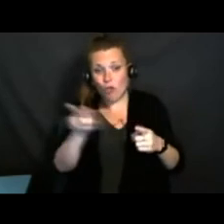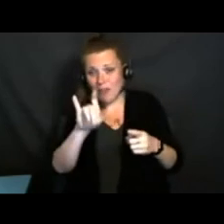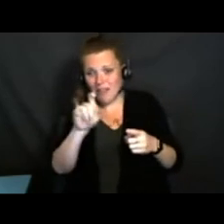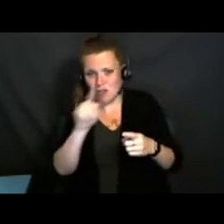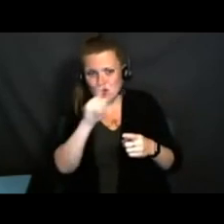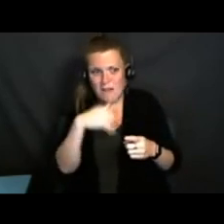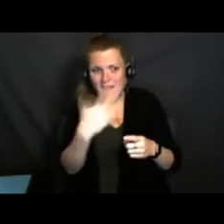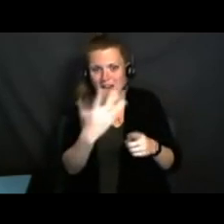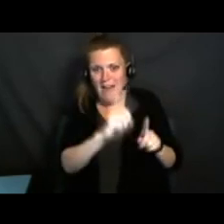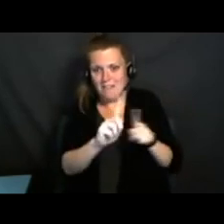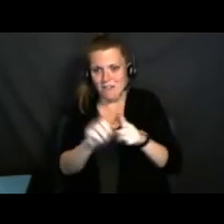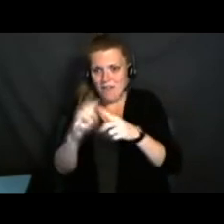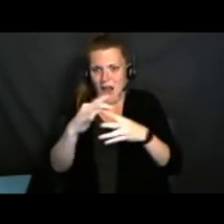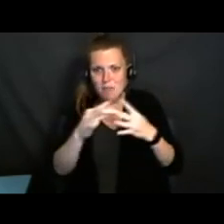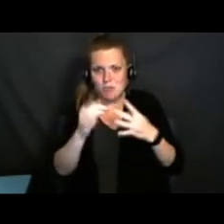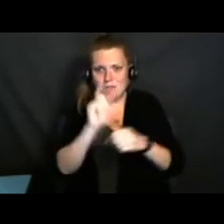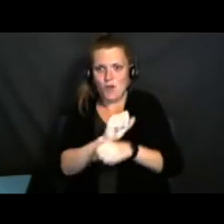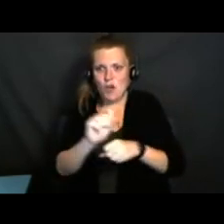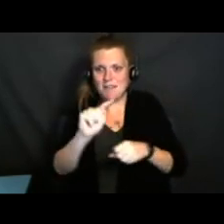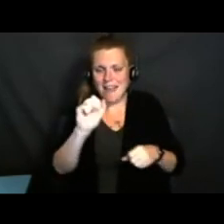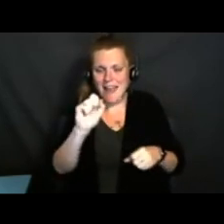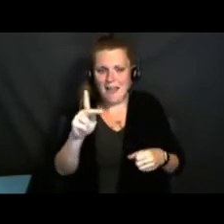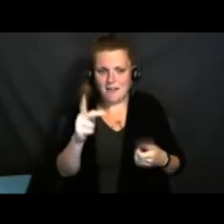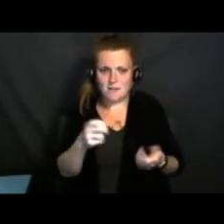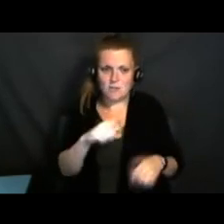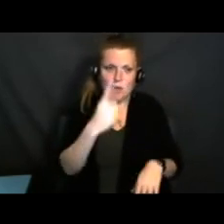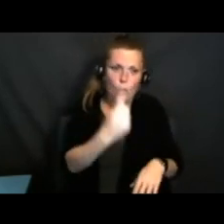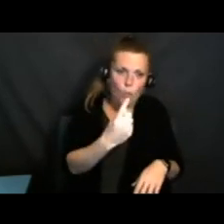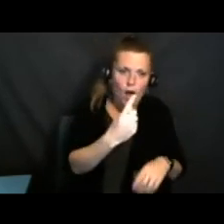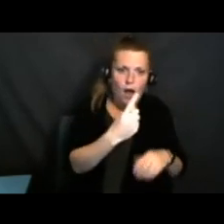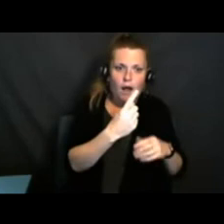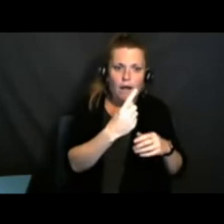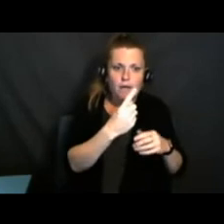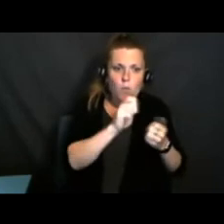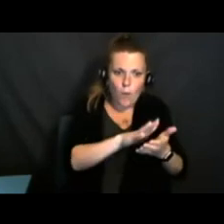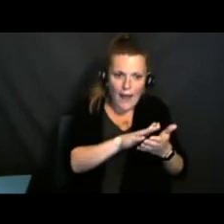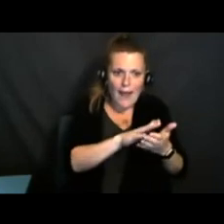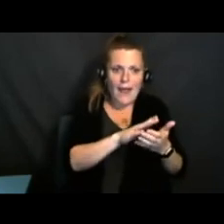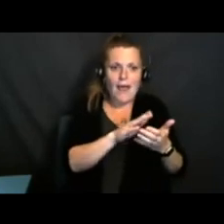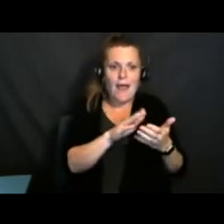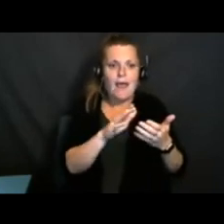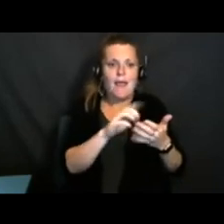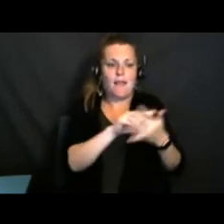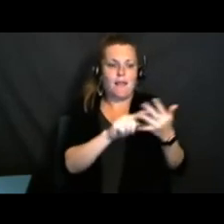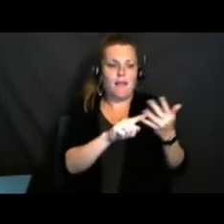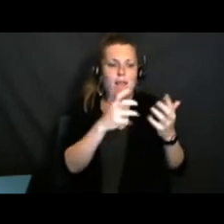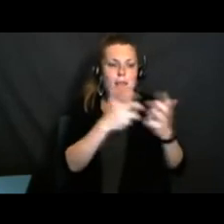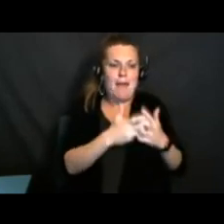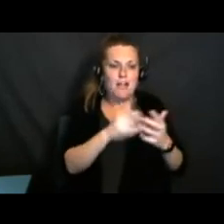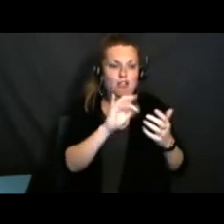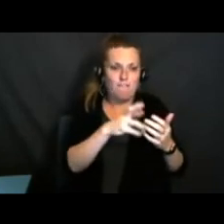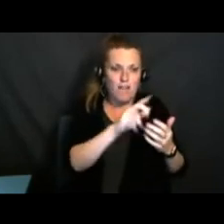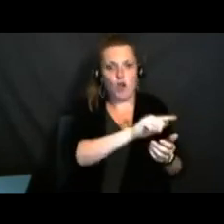noses task, right? So in one protocol, you move the matching finger on the other hand, and in one of them,